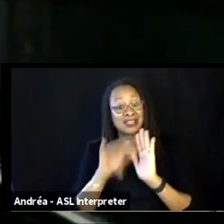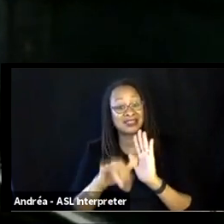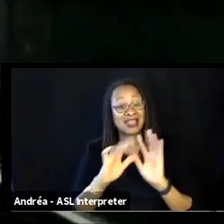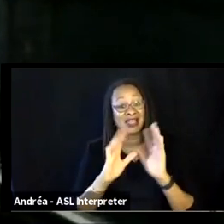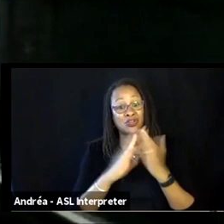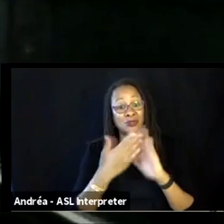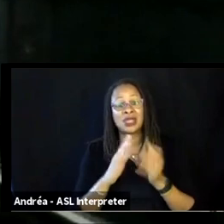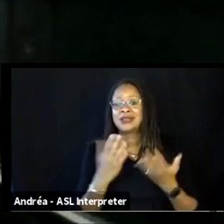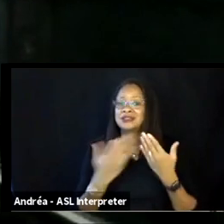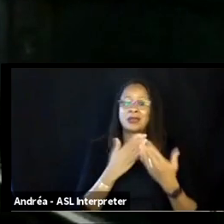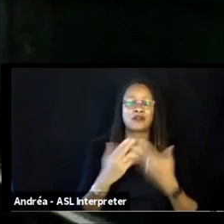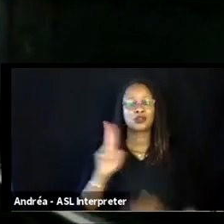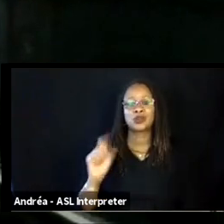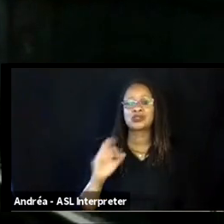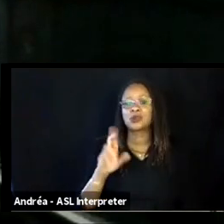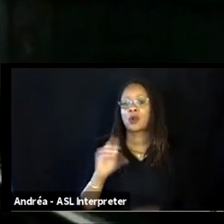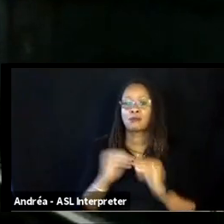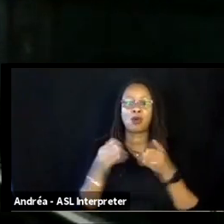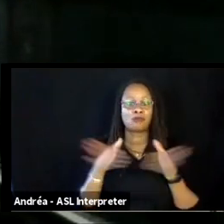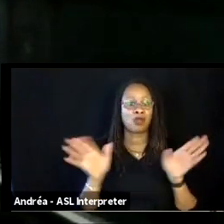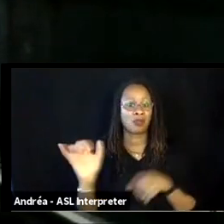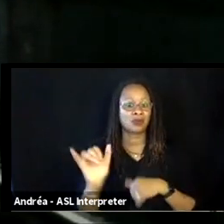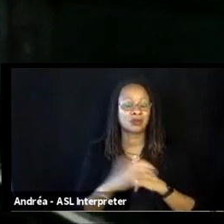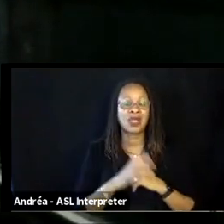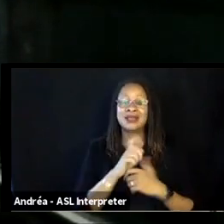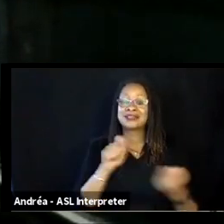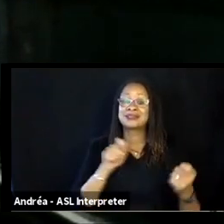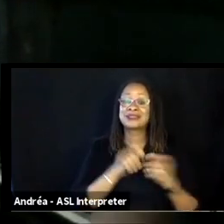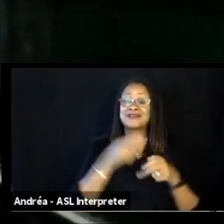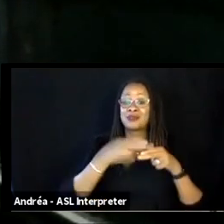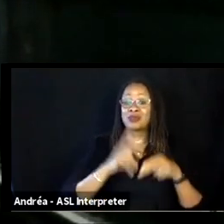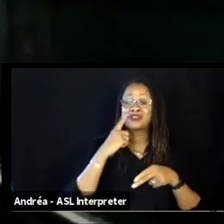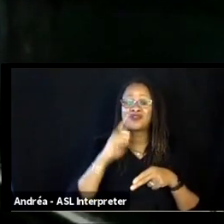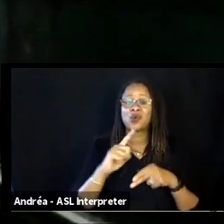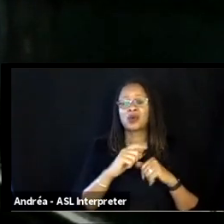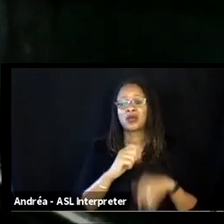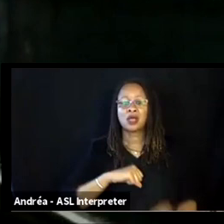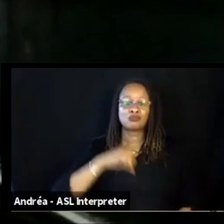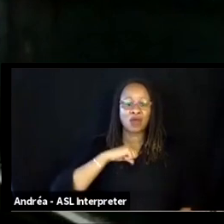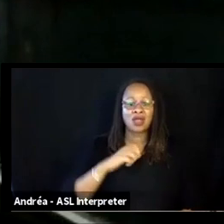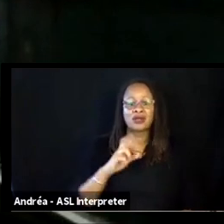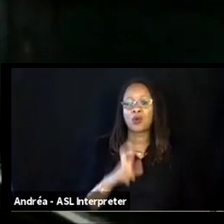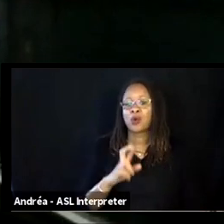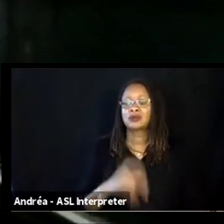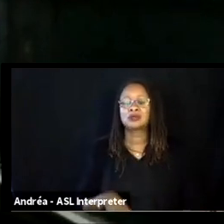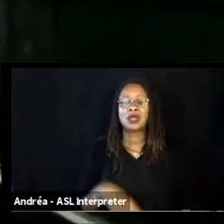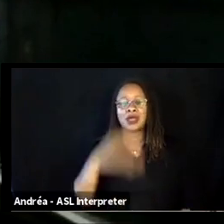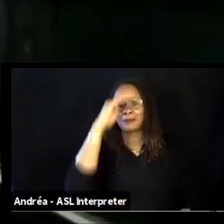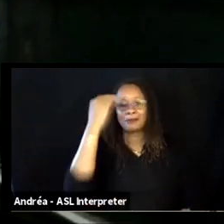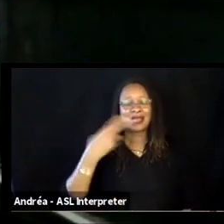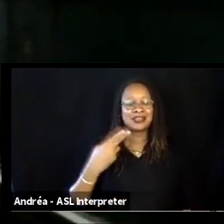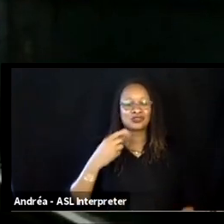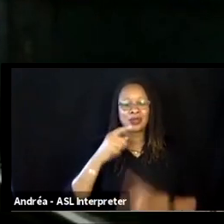the US or, you know, more broadly too, or a specific, you know, brief for say Pride or, you know, Black History Month or